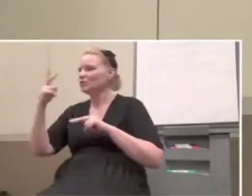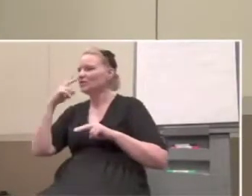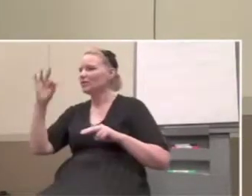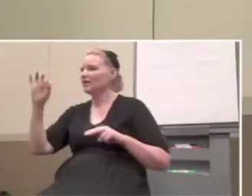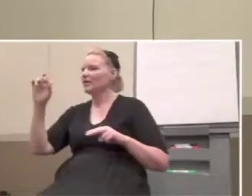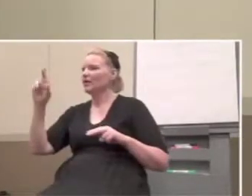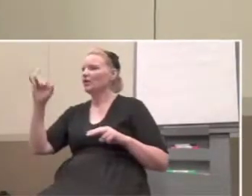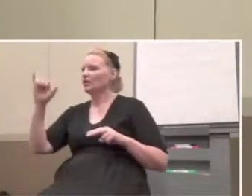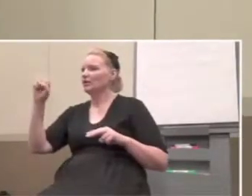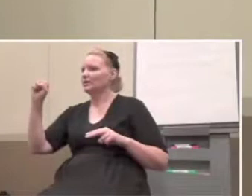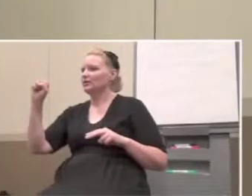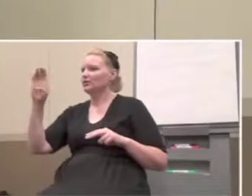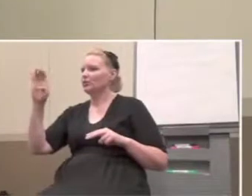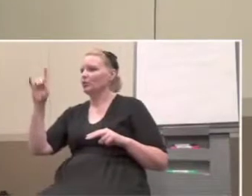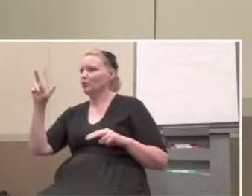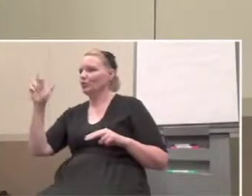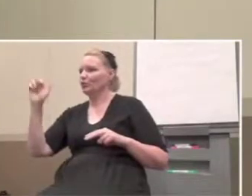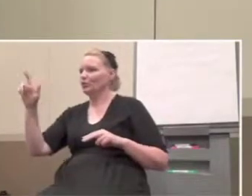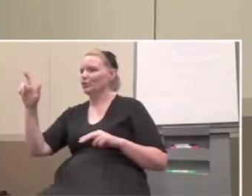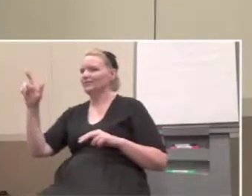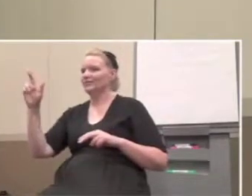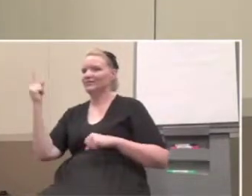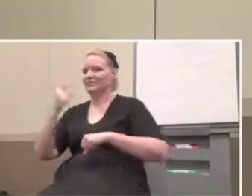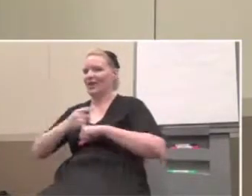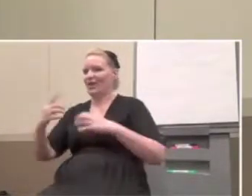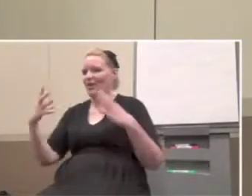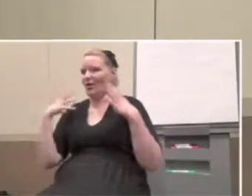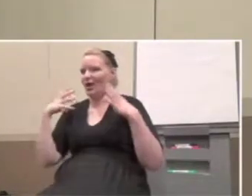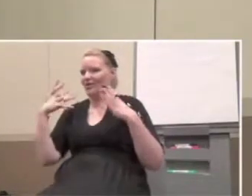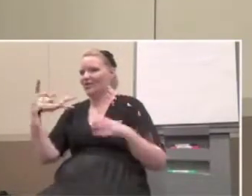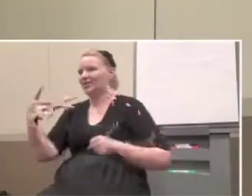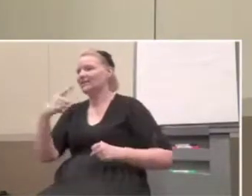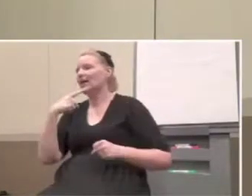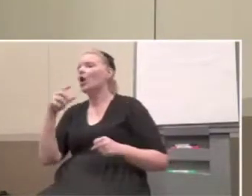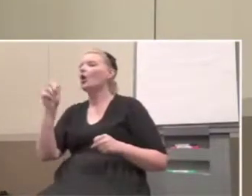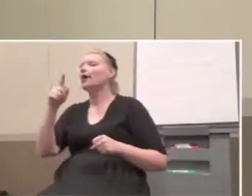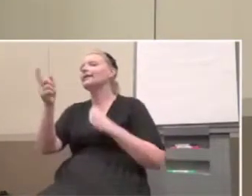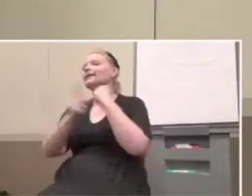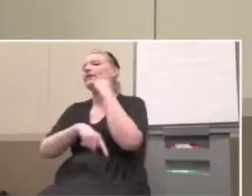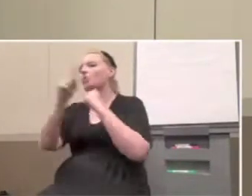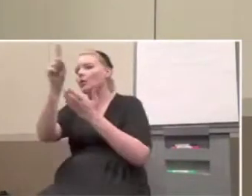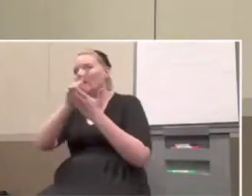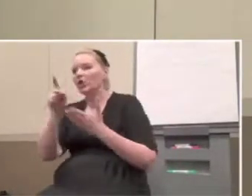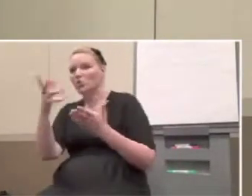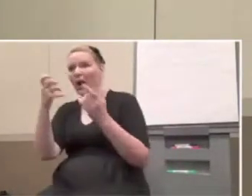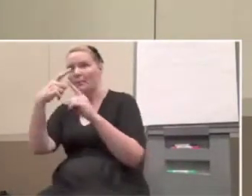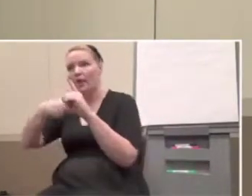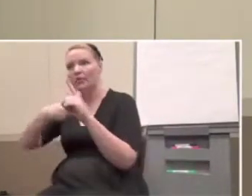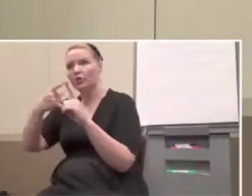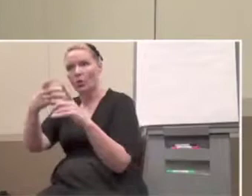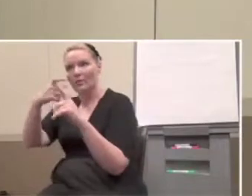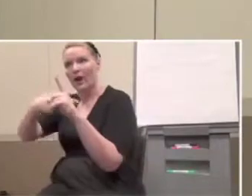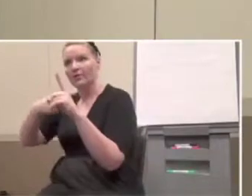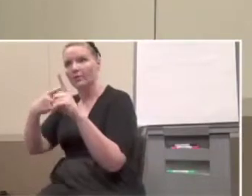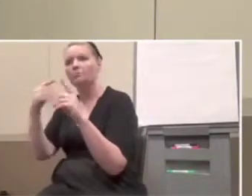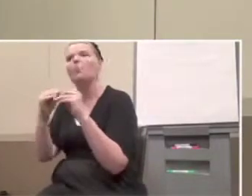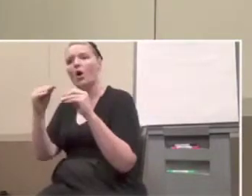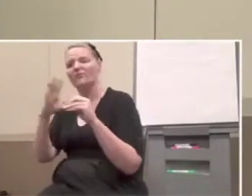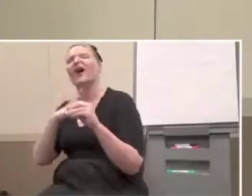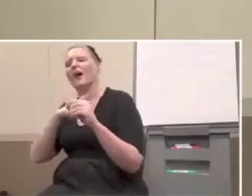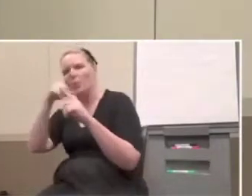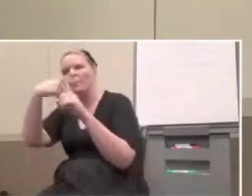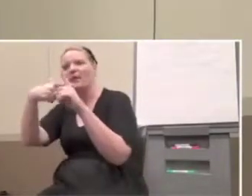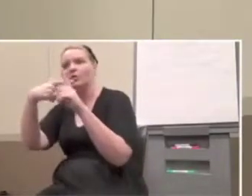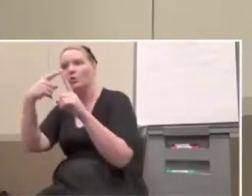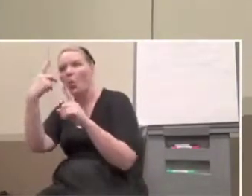Do you remember that movie from way back when? He said, okay, so you got detention for a week. Do you want a month? Go ahead, say something else. Okay, you got a month. You want the whole year?